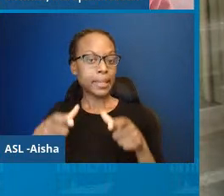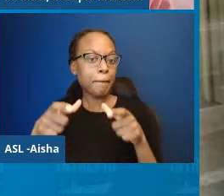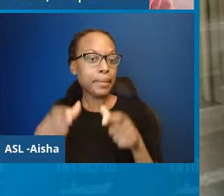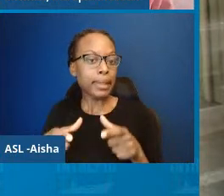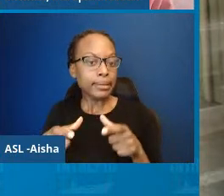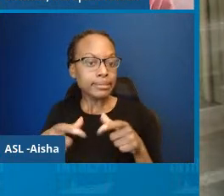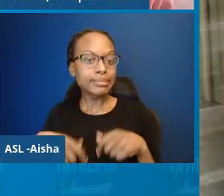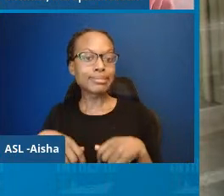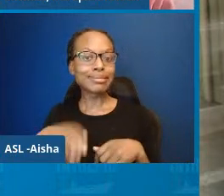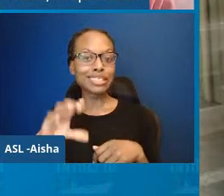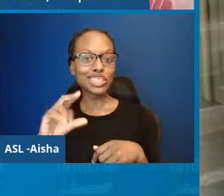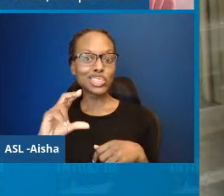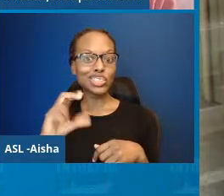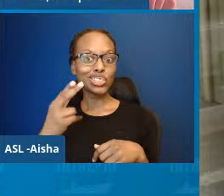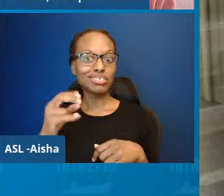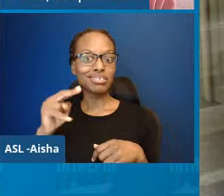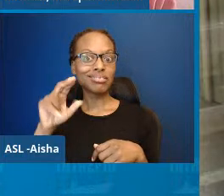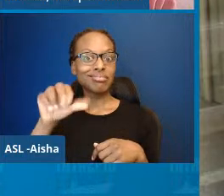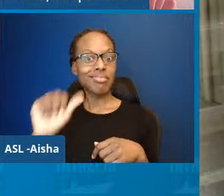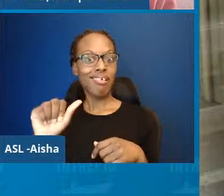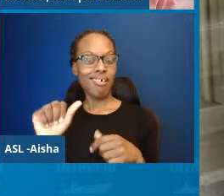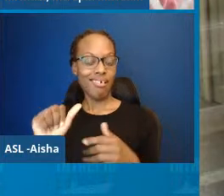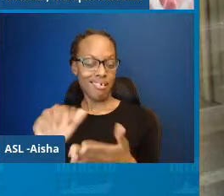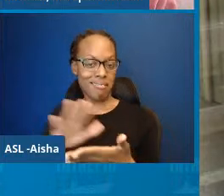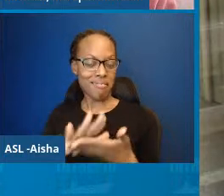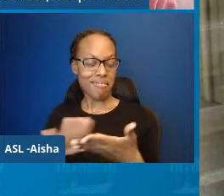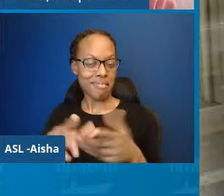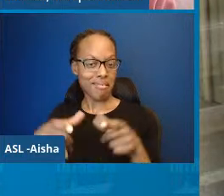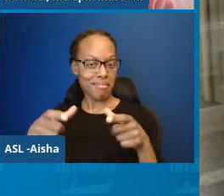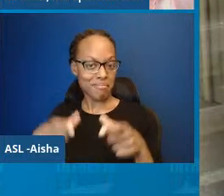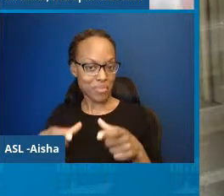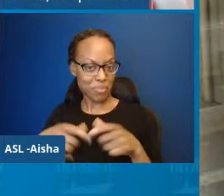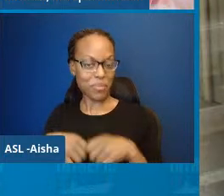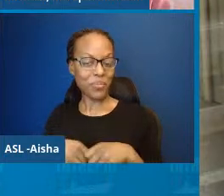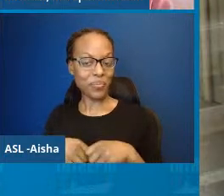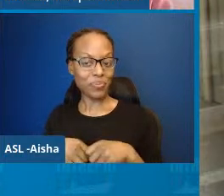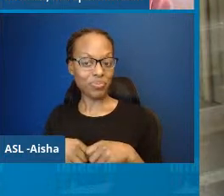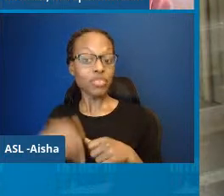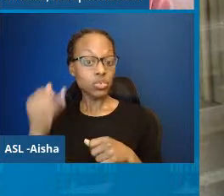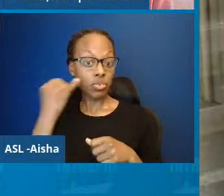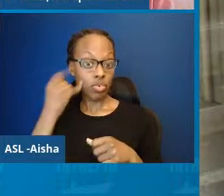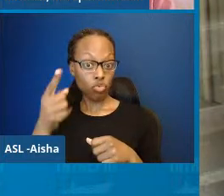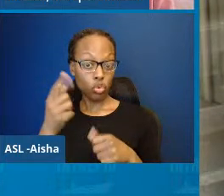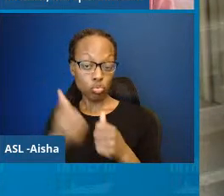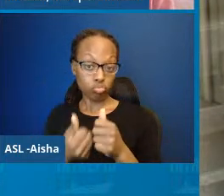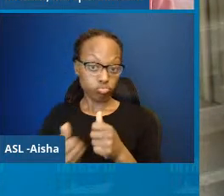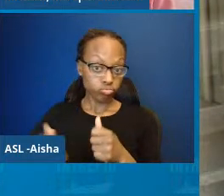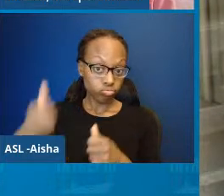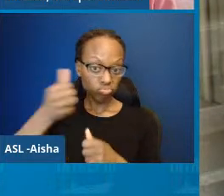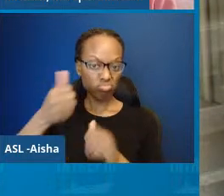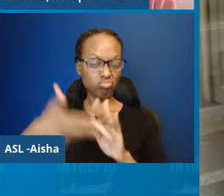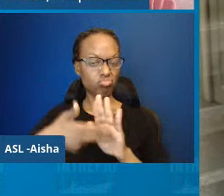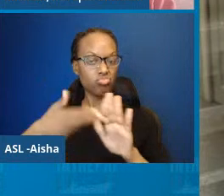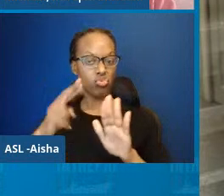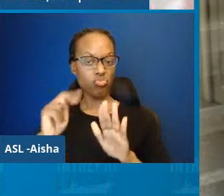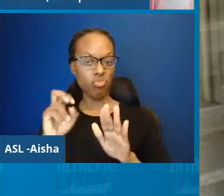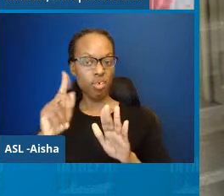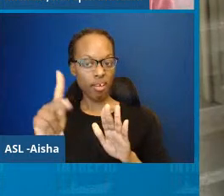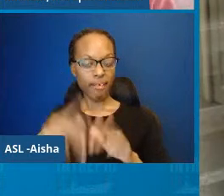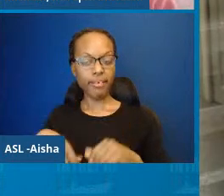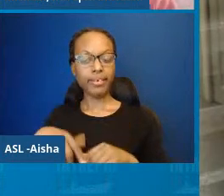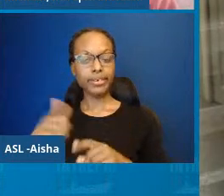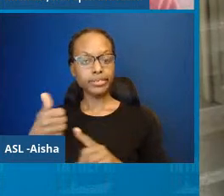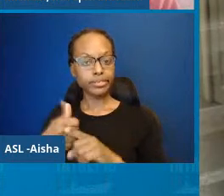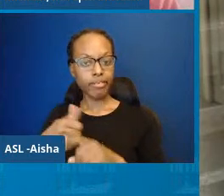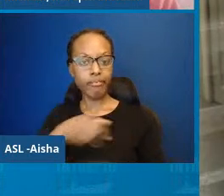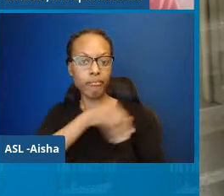before, right? So if you had a high rank, if you were commissioned, if you were an officer,